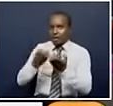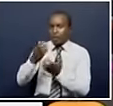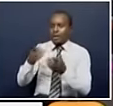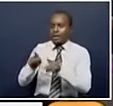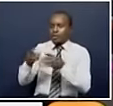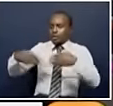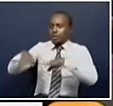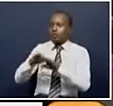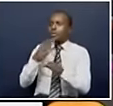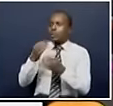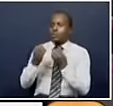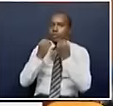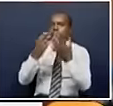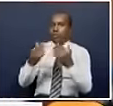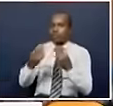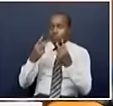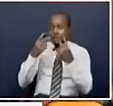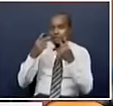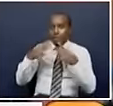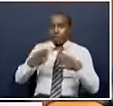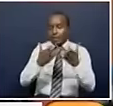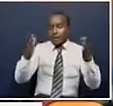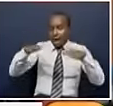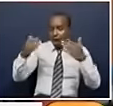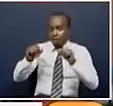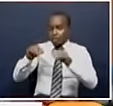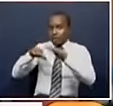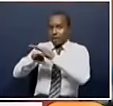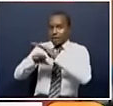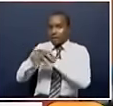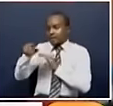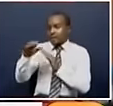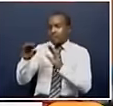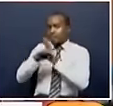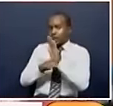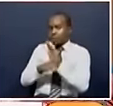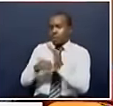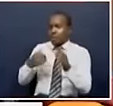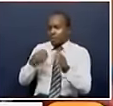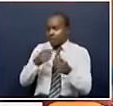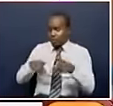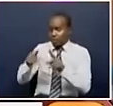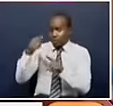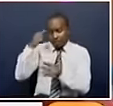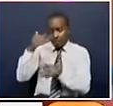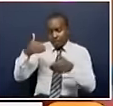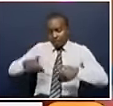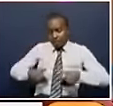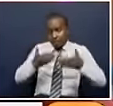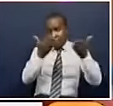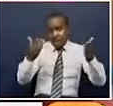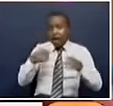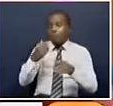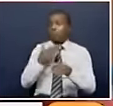tell our viewers how they can access Tujiajiri. Is there still room for that young person out there who wants